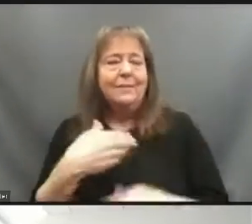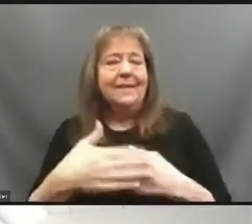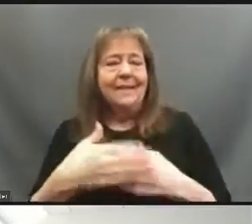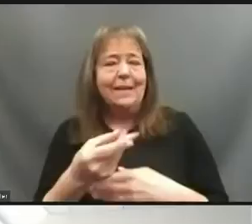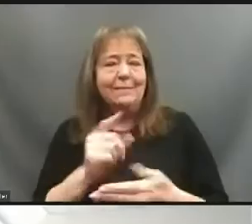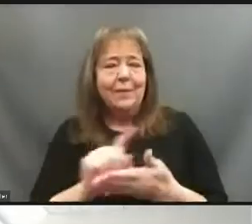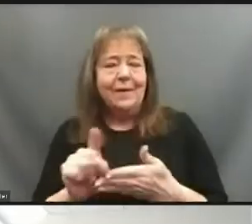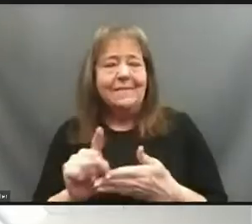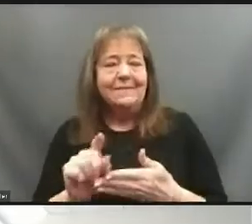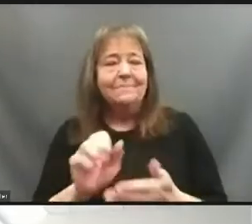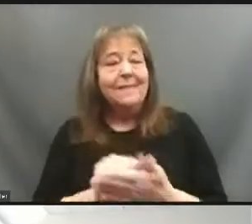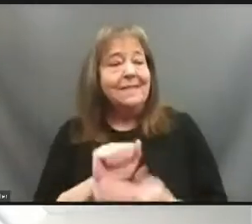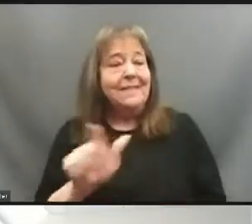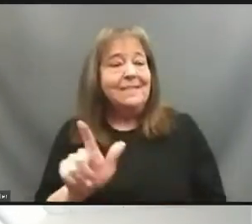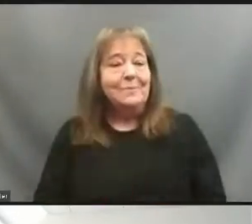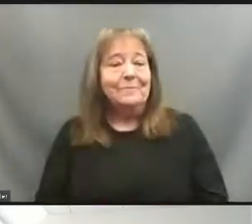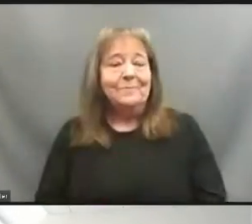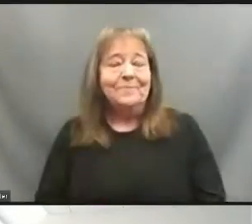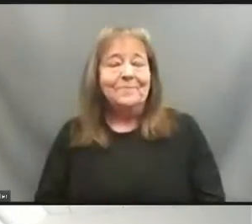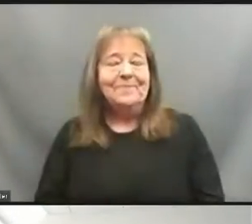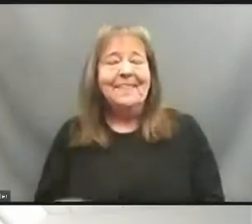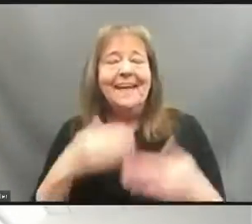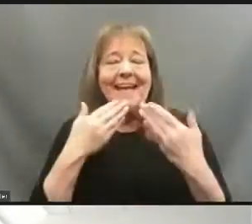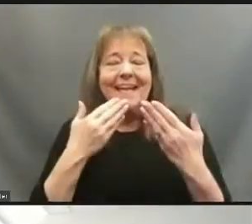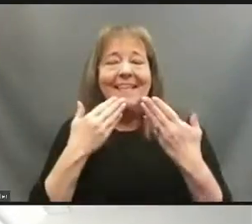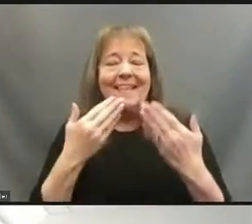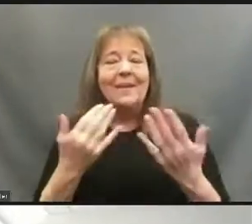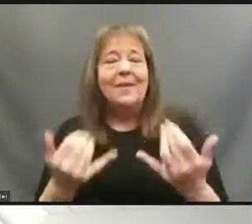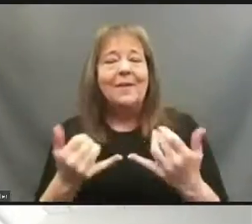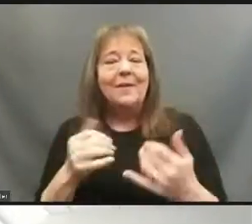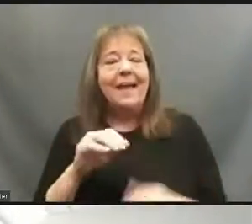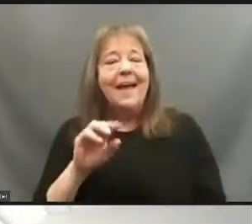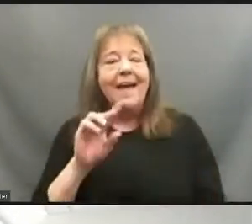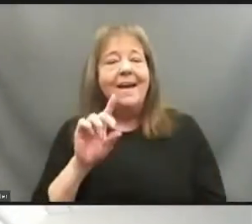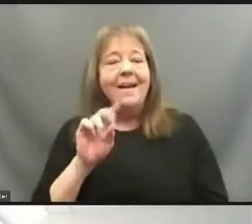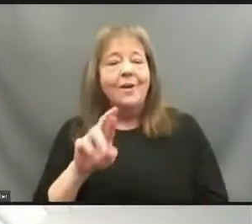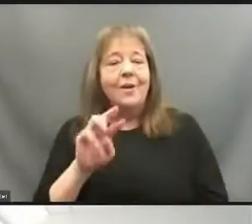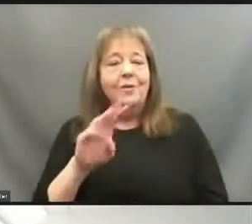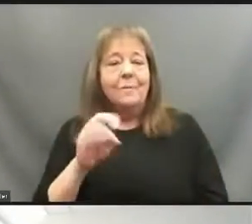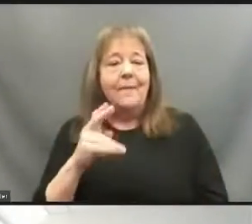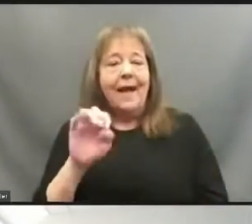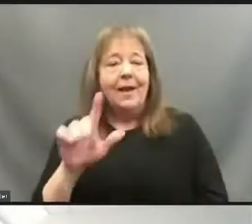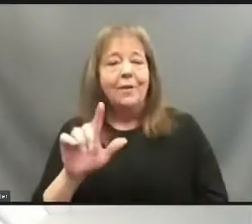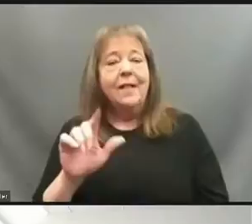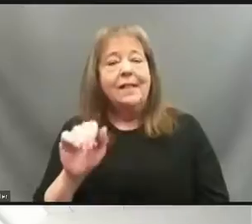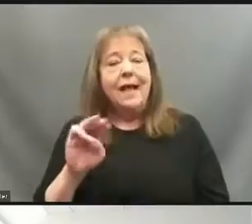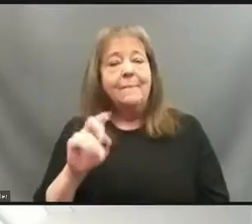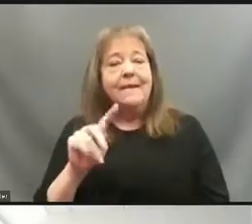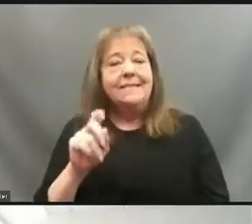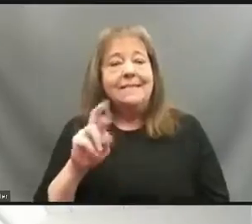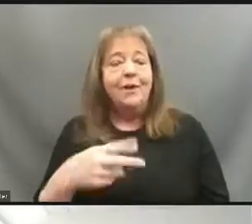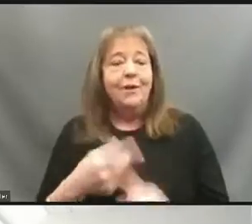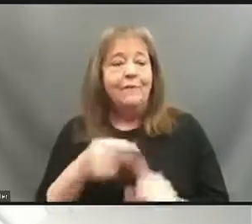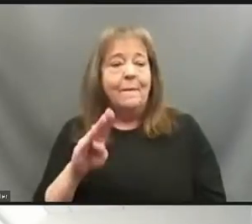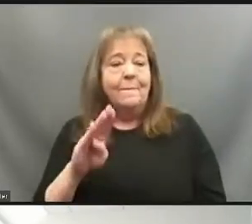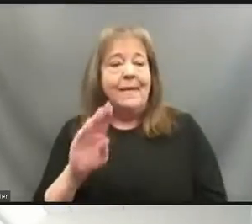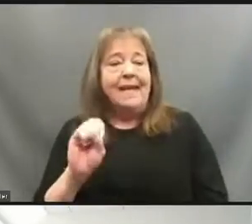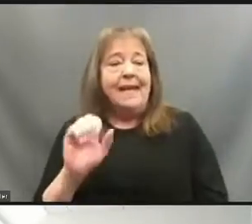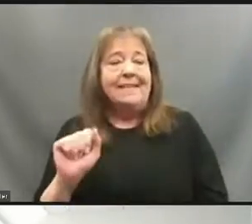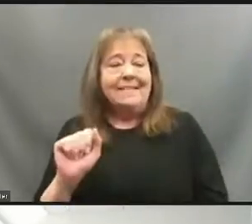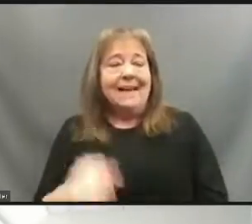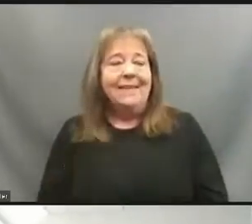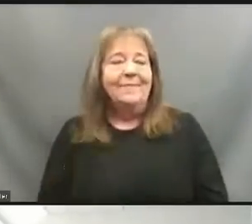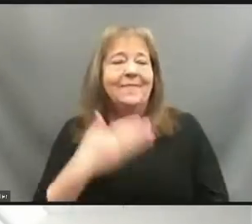David. Thank you, Dr. Bell. We'll now go to Dr. Michael Lementier, Chief Medical Officer for BSA. Dr. Lementier, how are